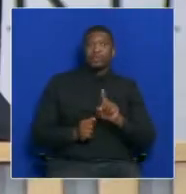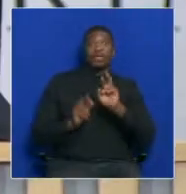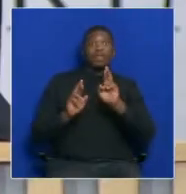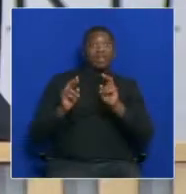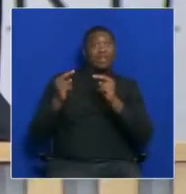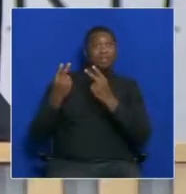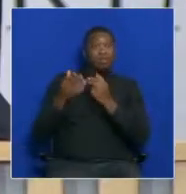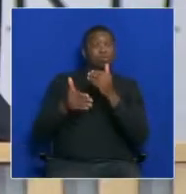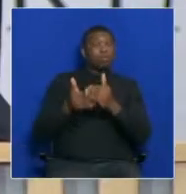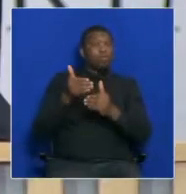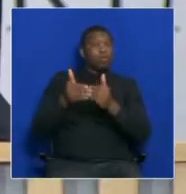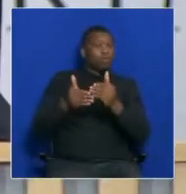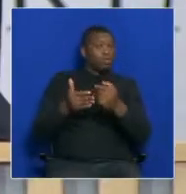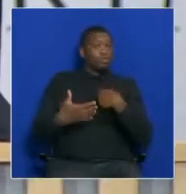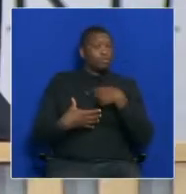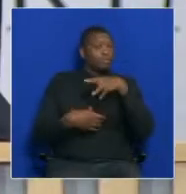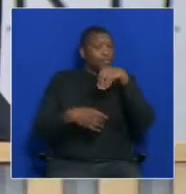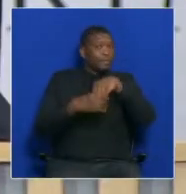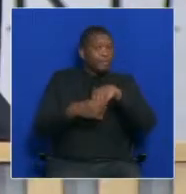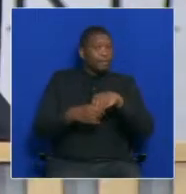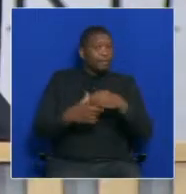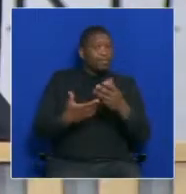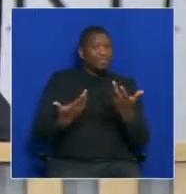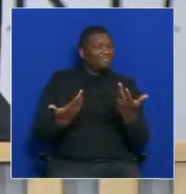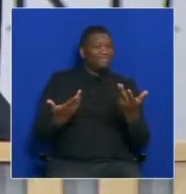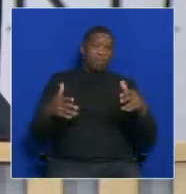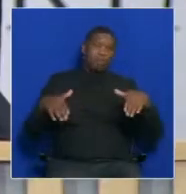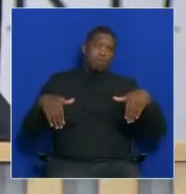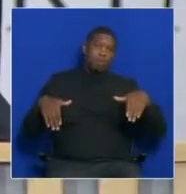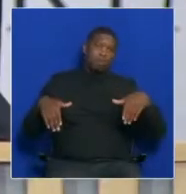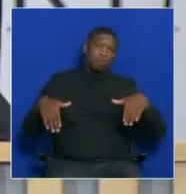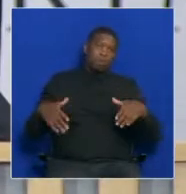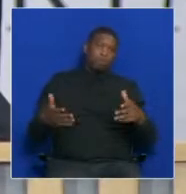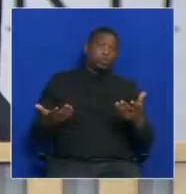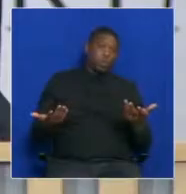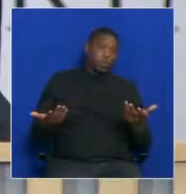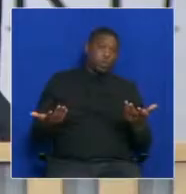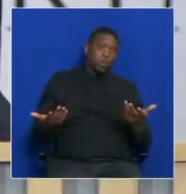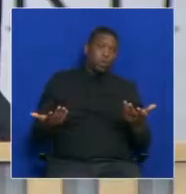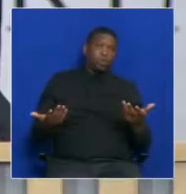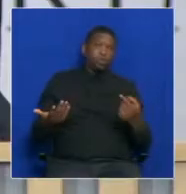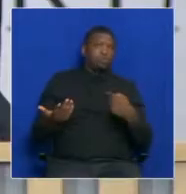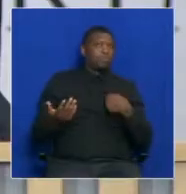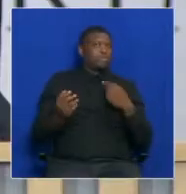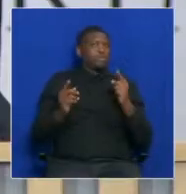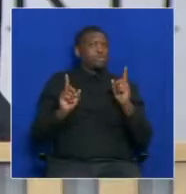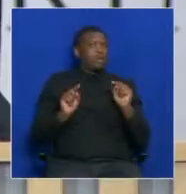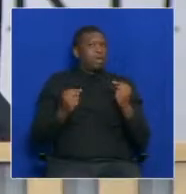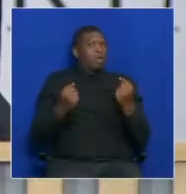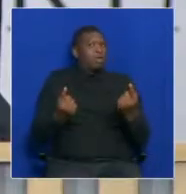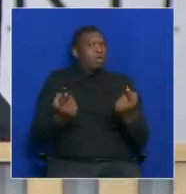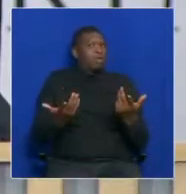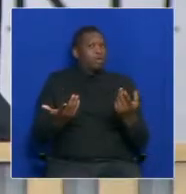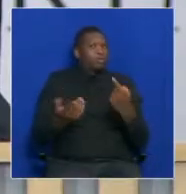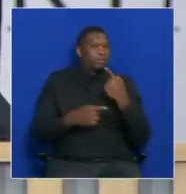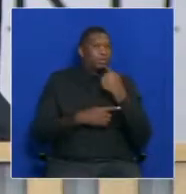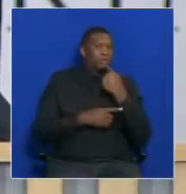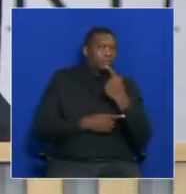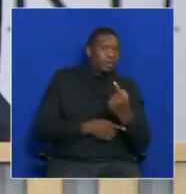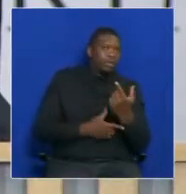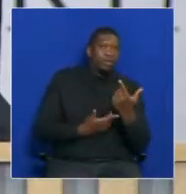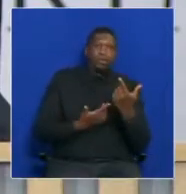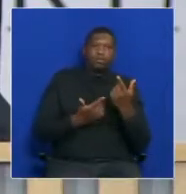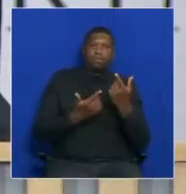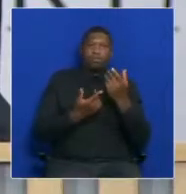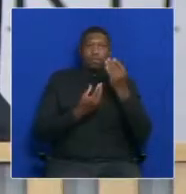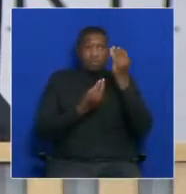said, I wasn't part of it, so I cannot say to the commissioners now that I was